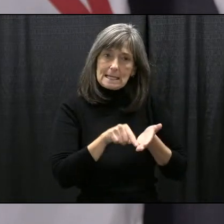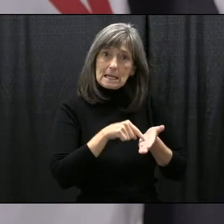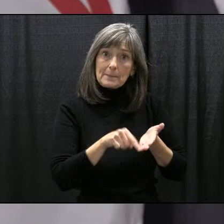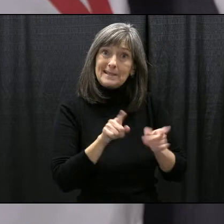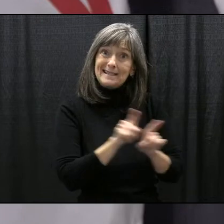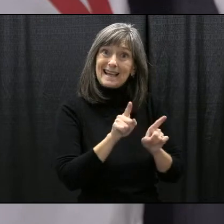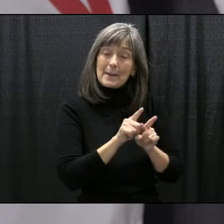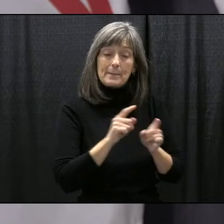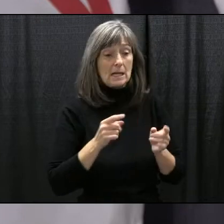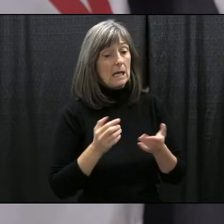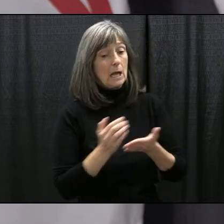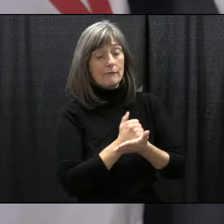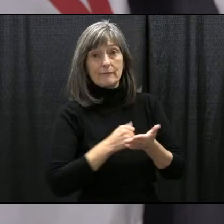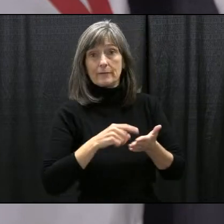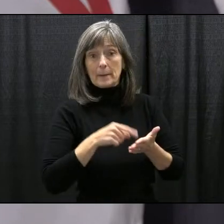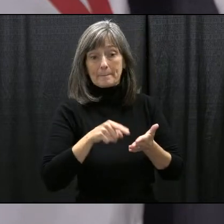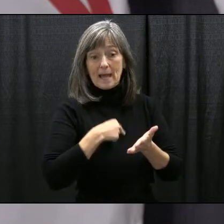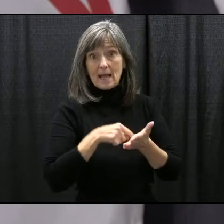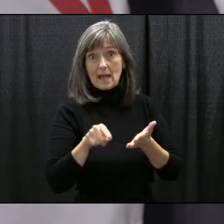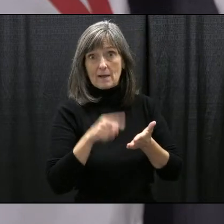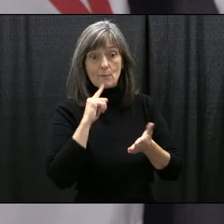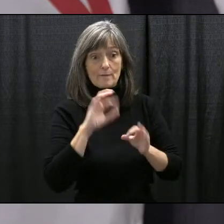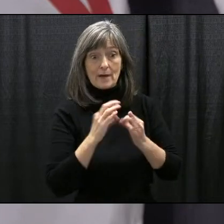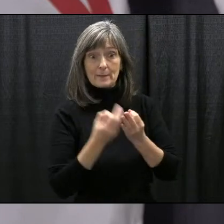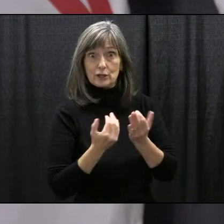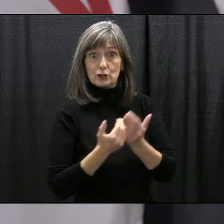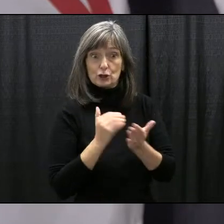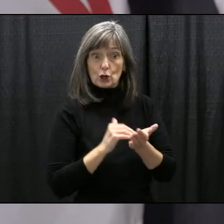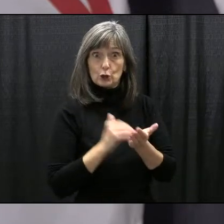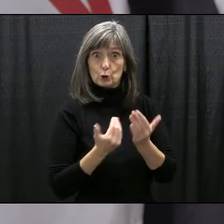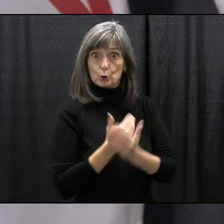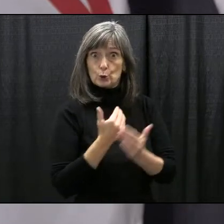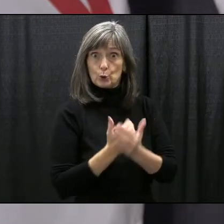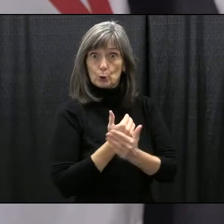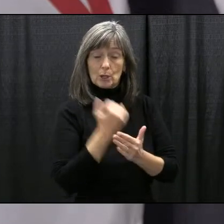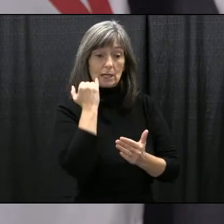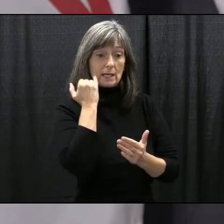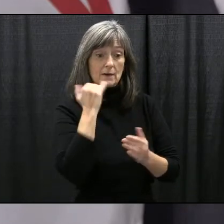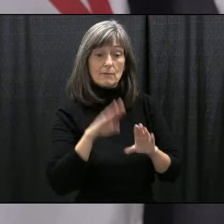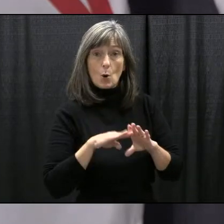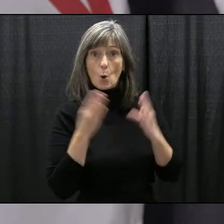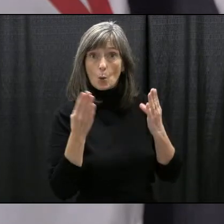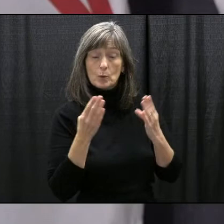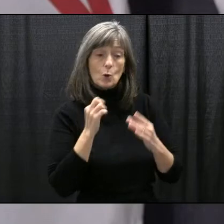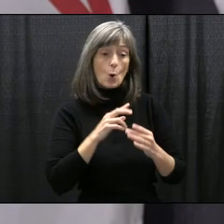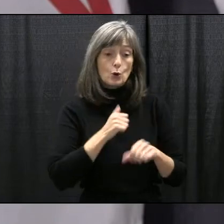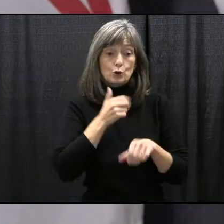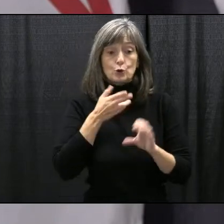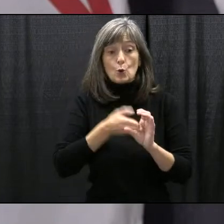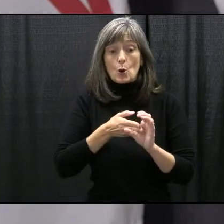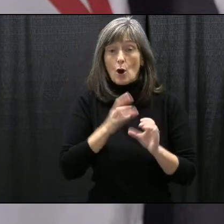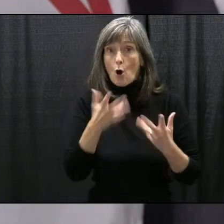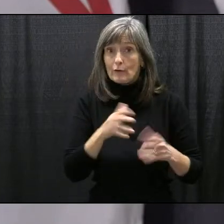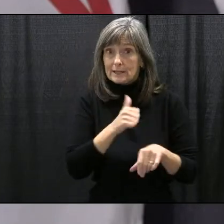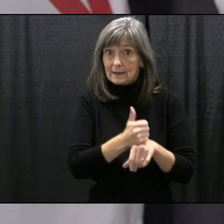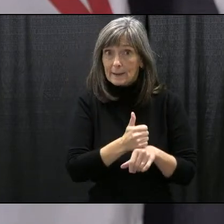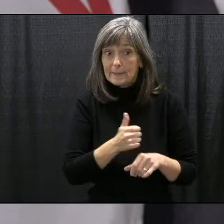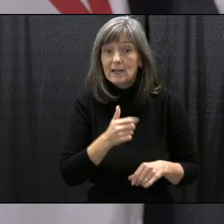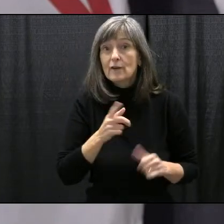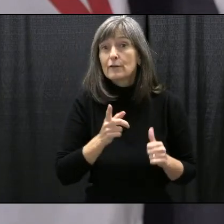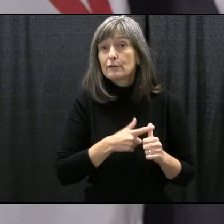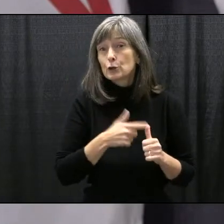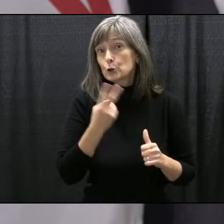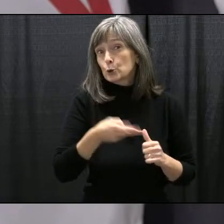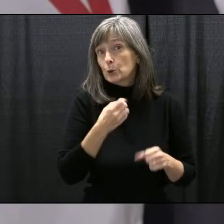salaried family physician to new family doctors who open a family practice clinic or join an established clinic for the